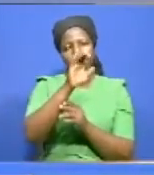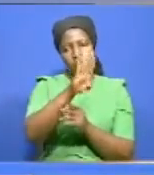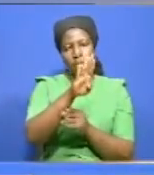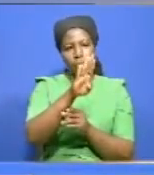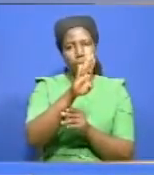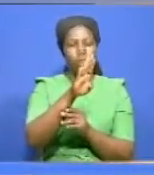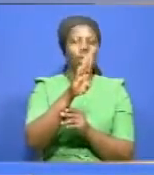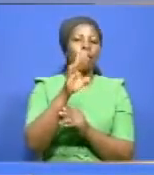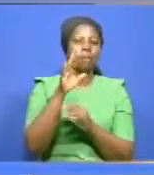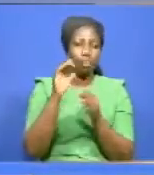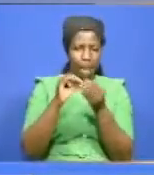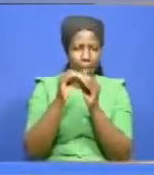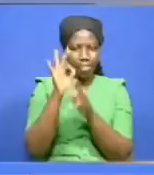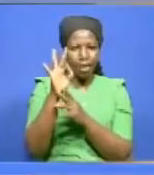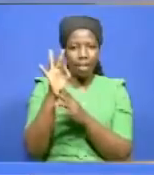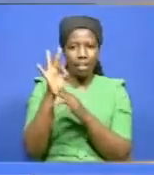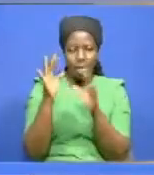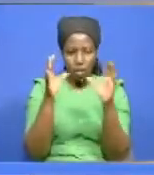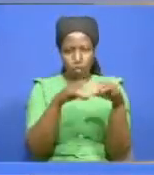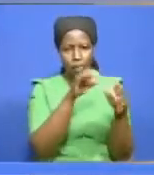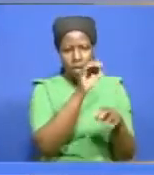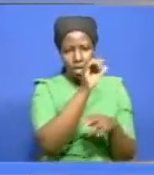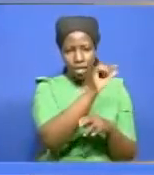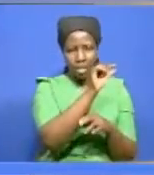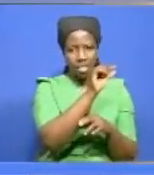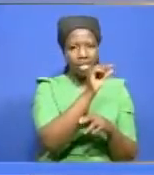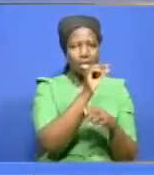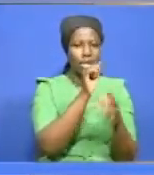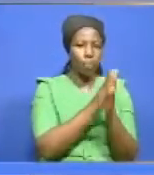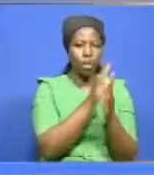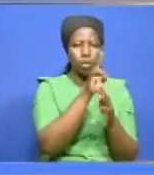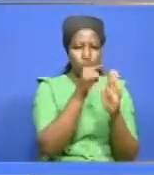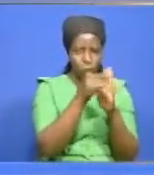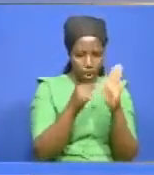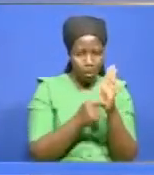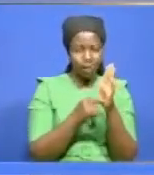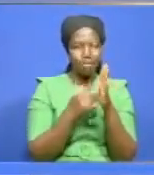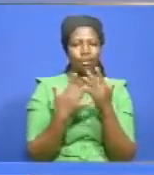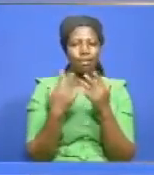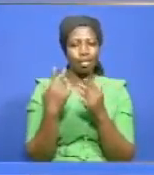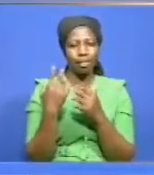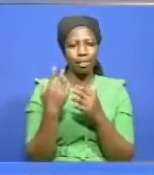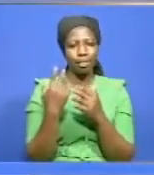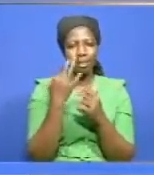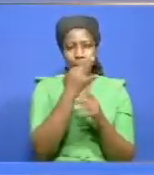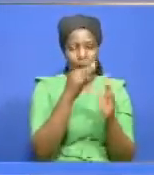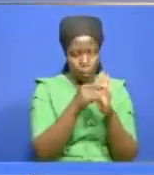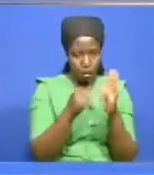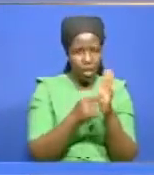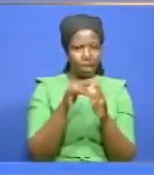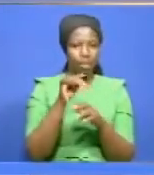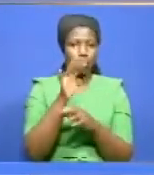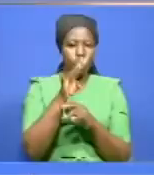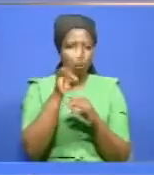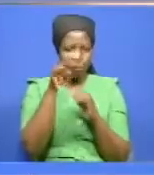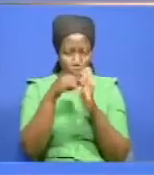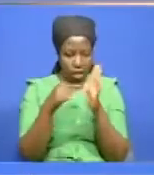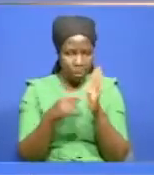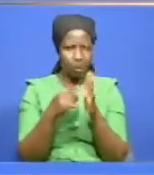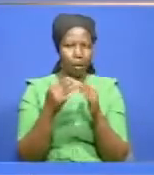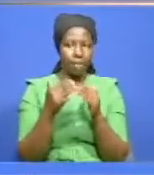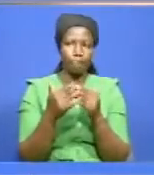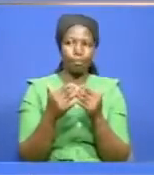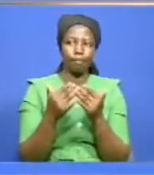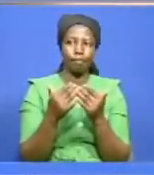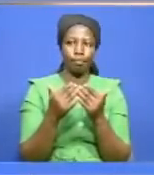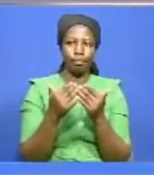G on 3 points, 2 points ahead of bottom-placed Togo and five behind leaders Egypt, who led